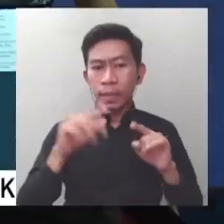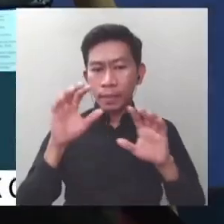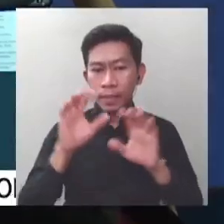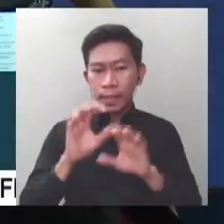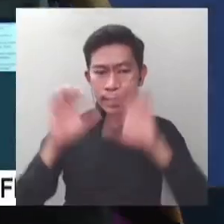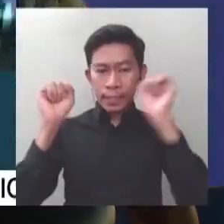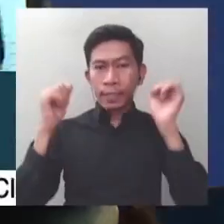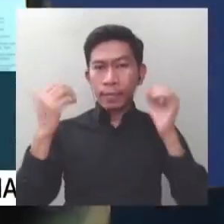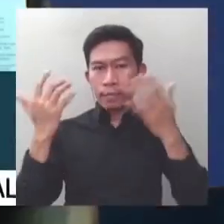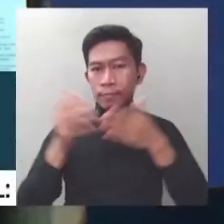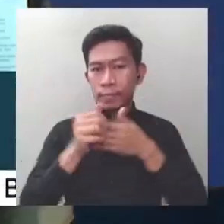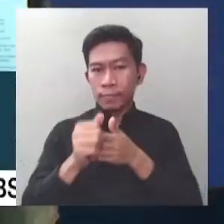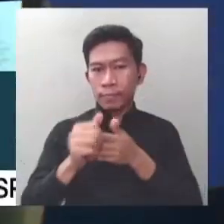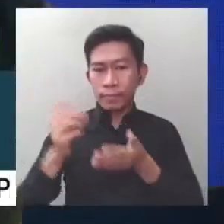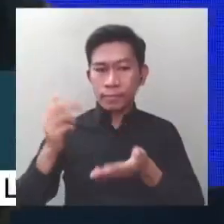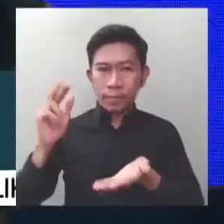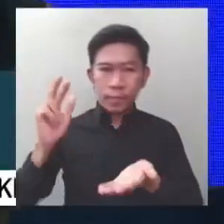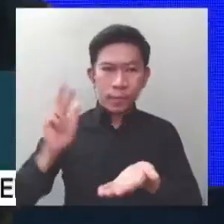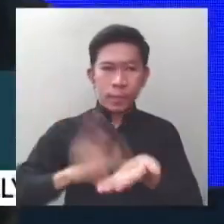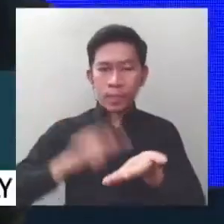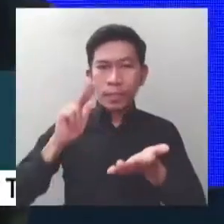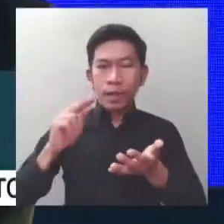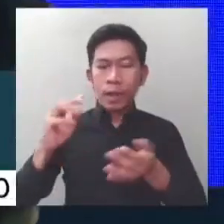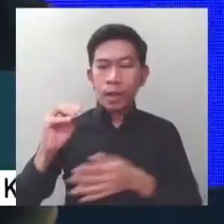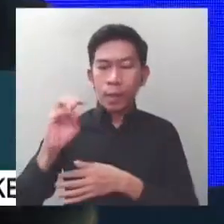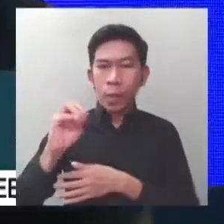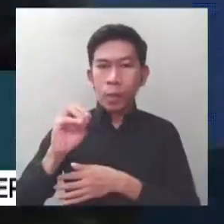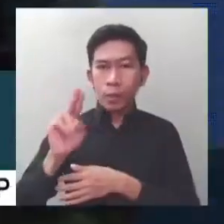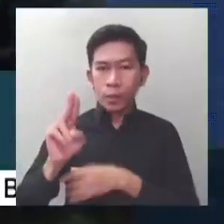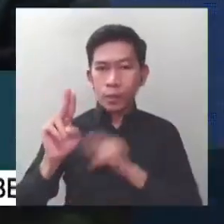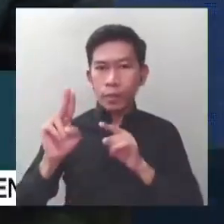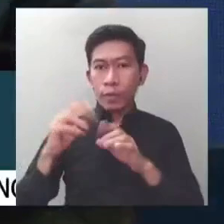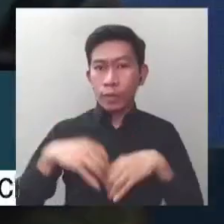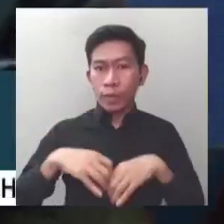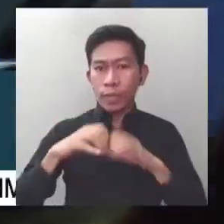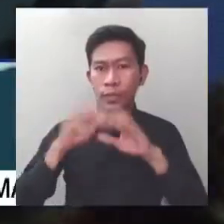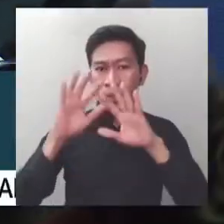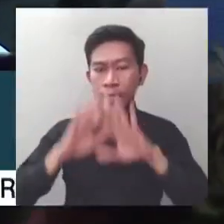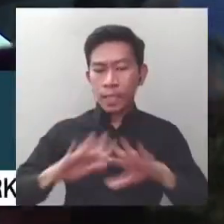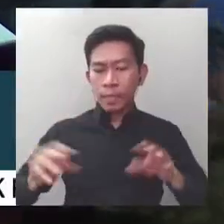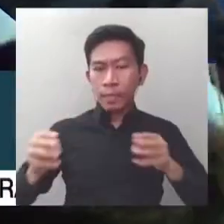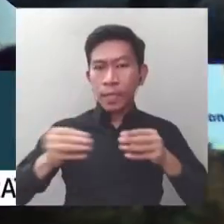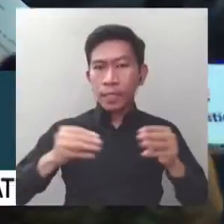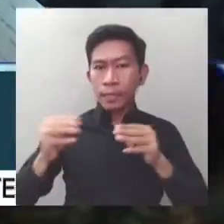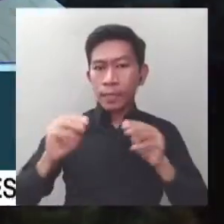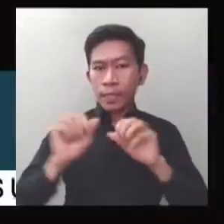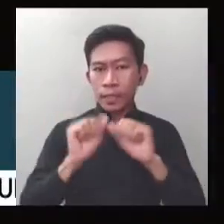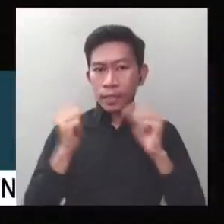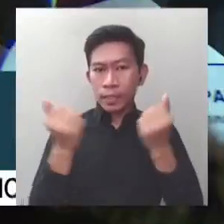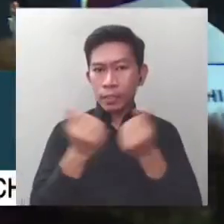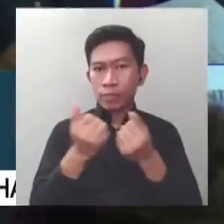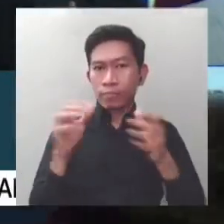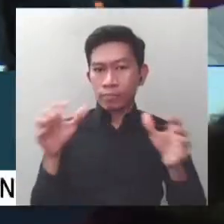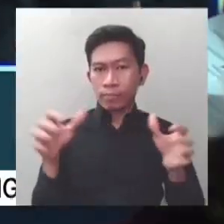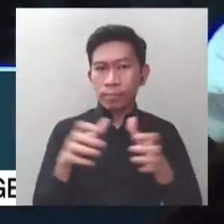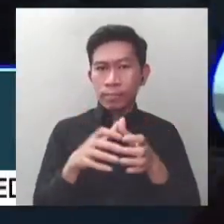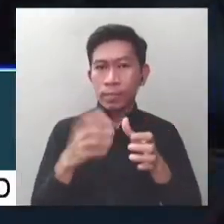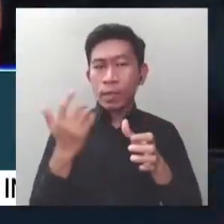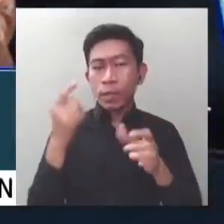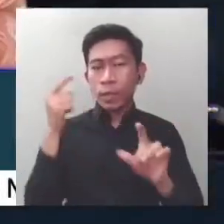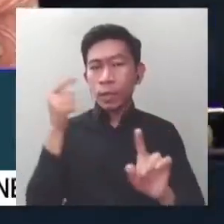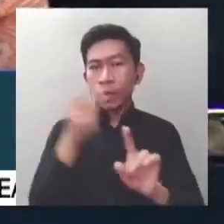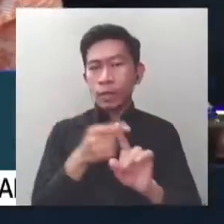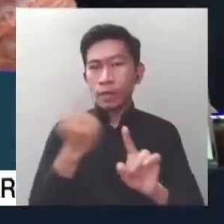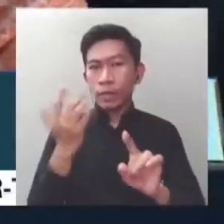of understanding to form the ASEAN Management Association, which is aimed at fostering collaboration, cooperation,